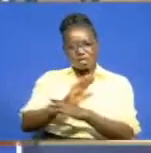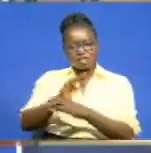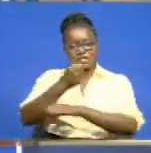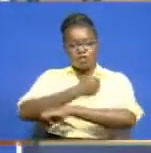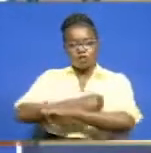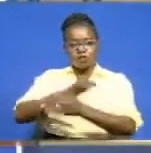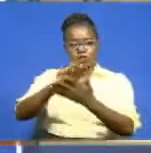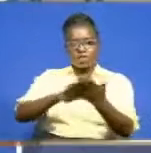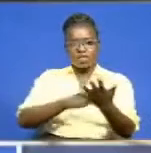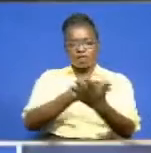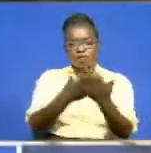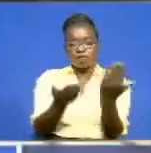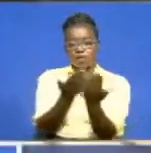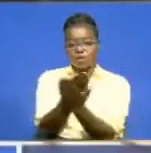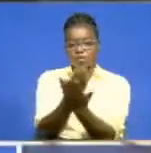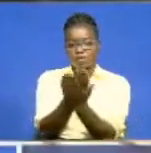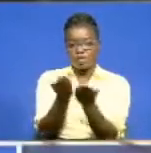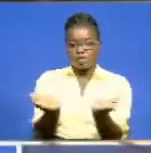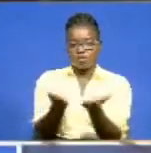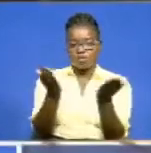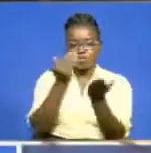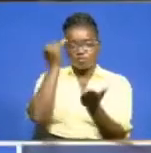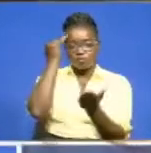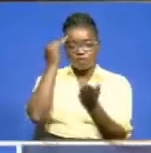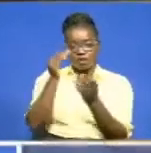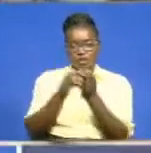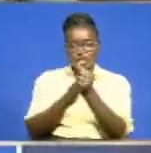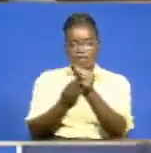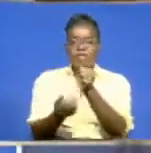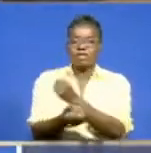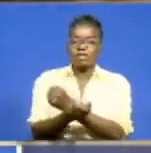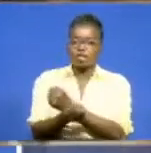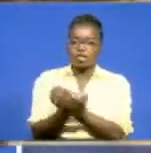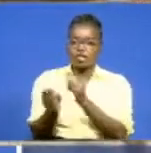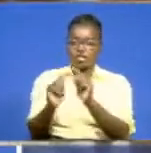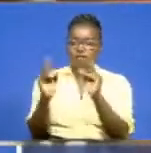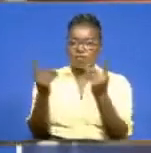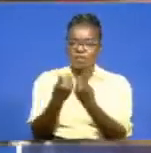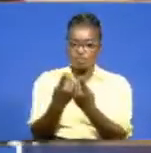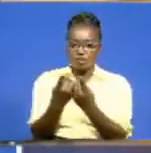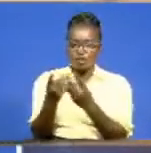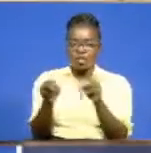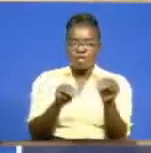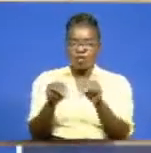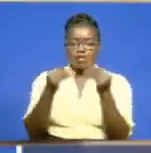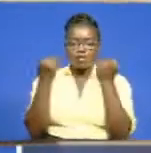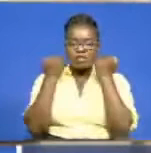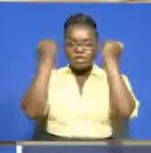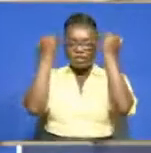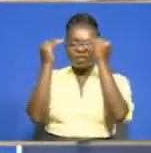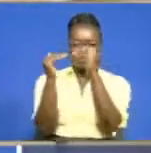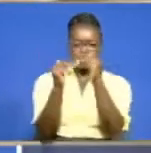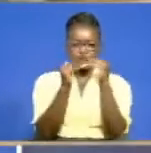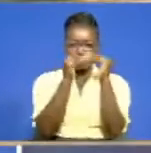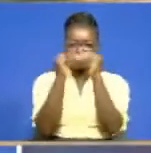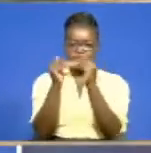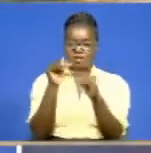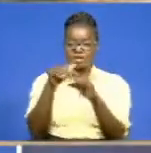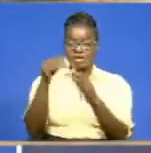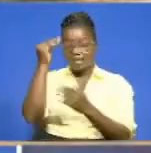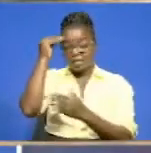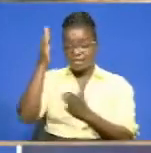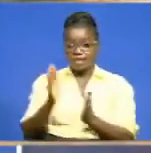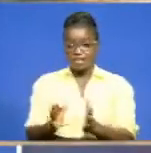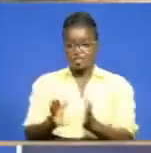also appealing for the improvement of guidance and counseling departments so as to manage stress levels among learners. We need